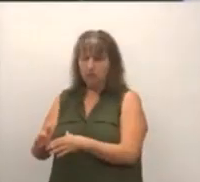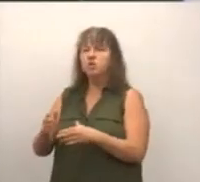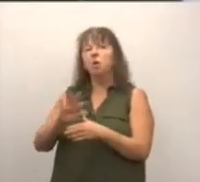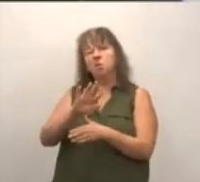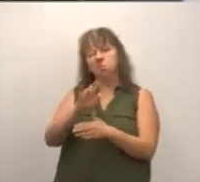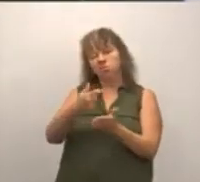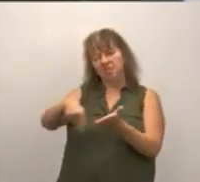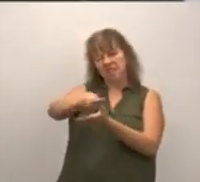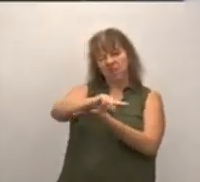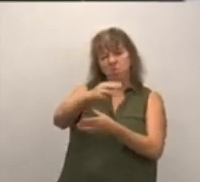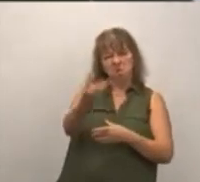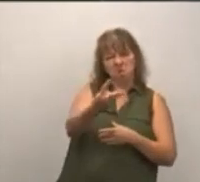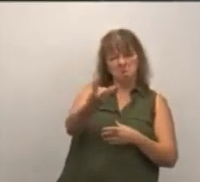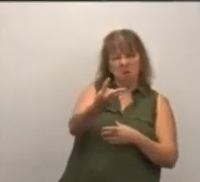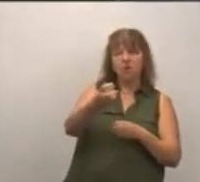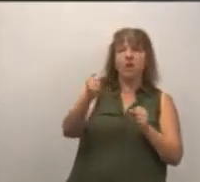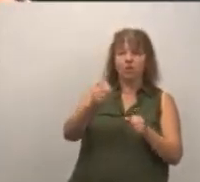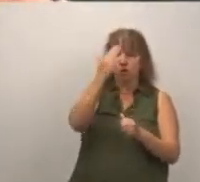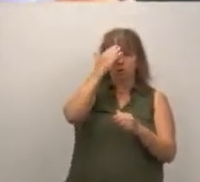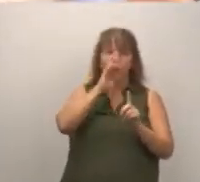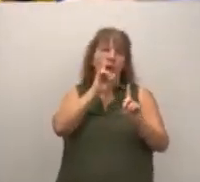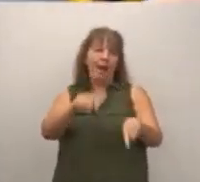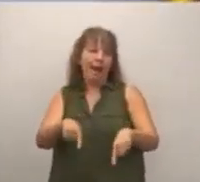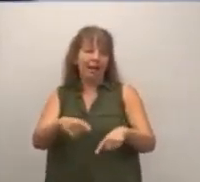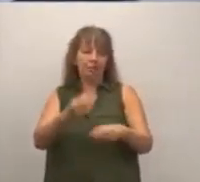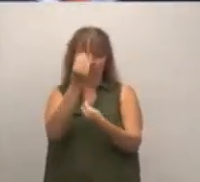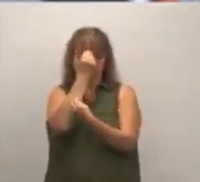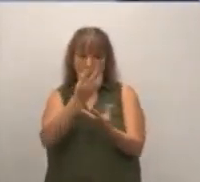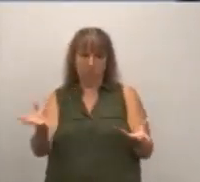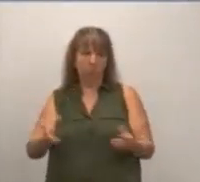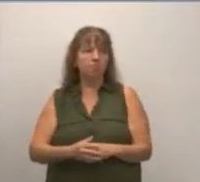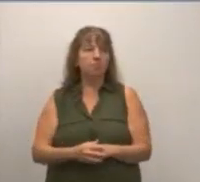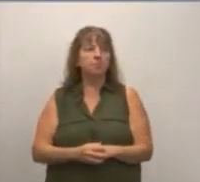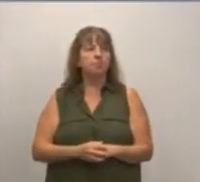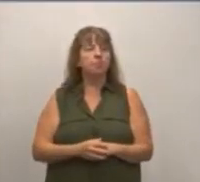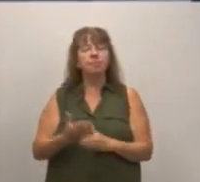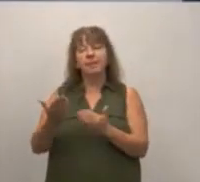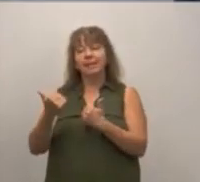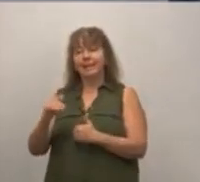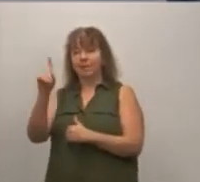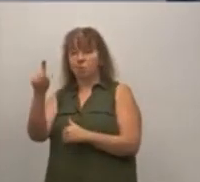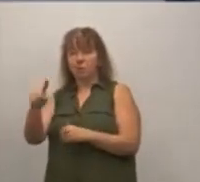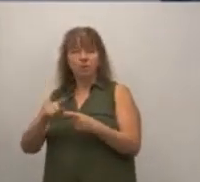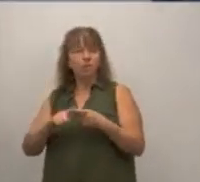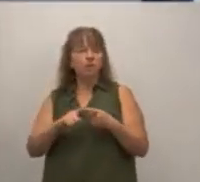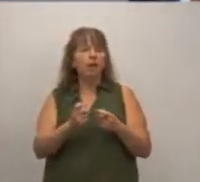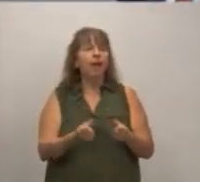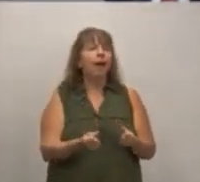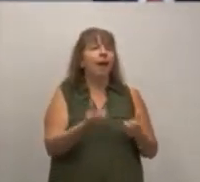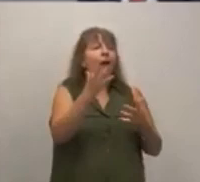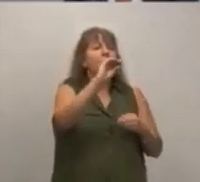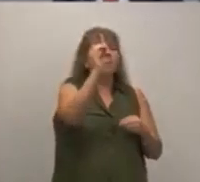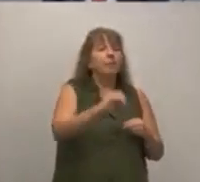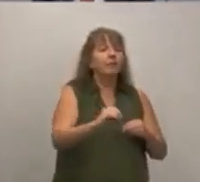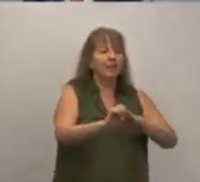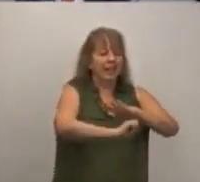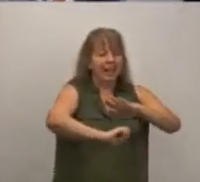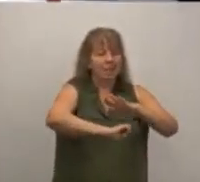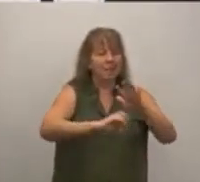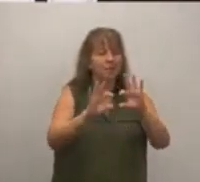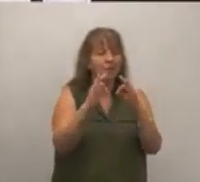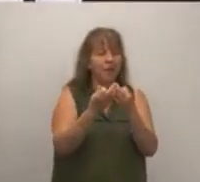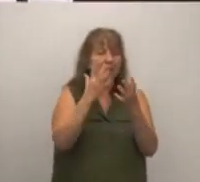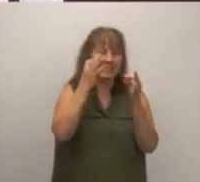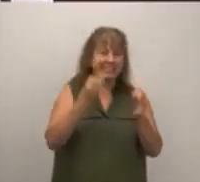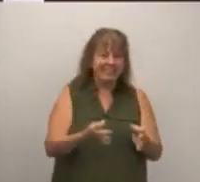of next week, I would say. Right. Can you please provide an update on the percentage of elementary families that have currently